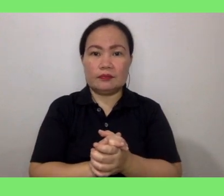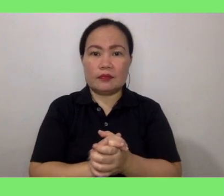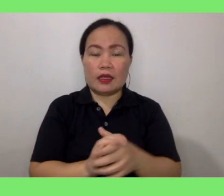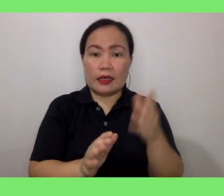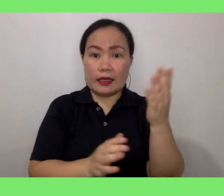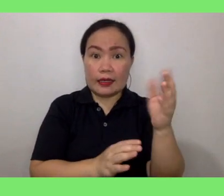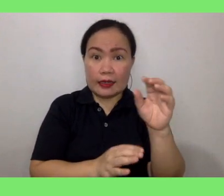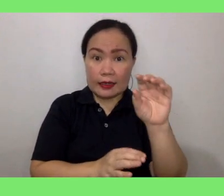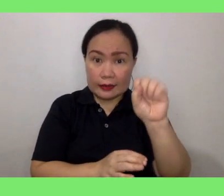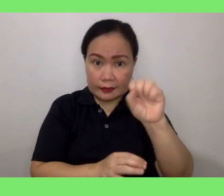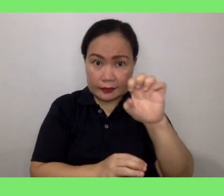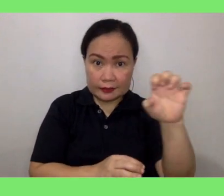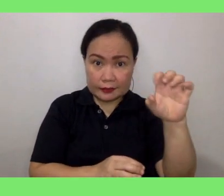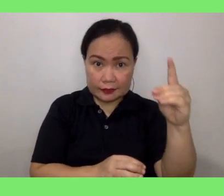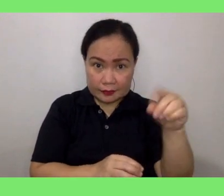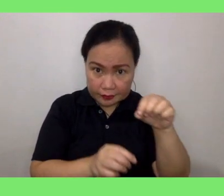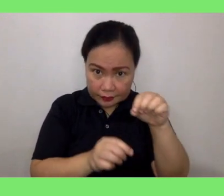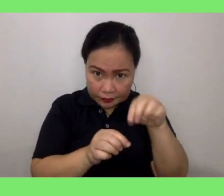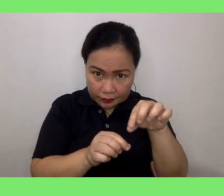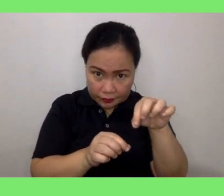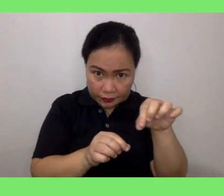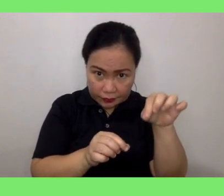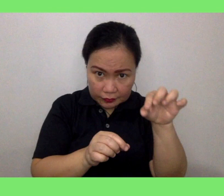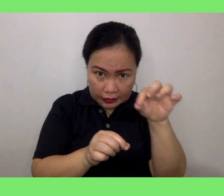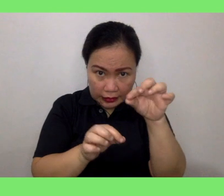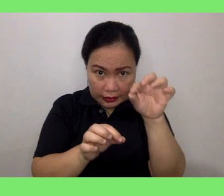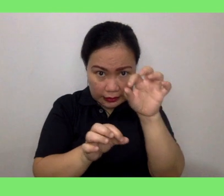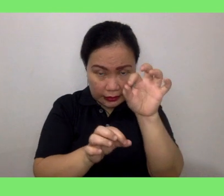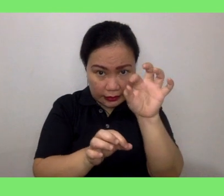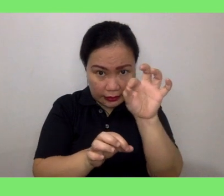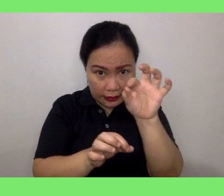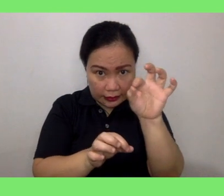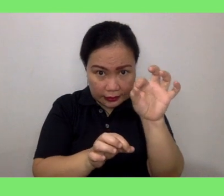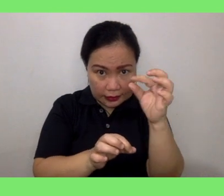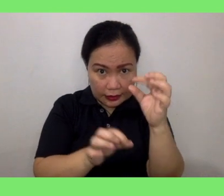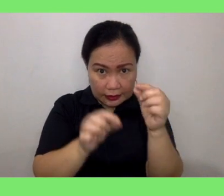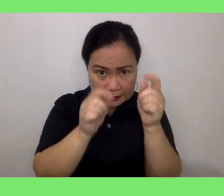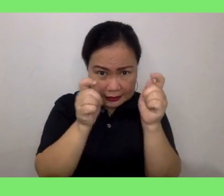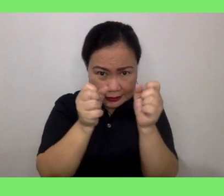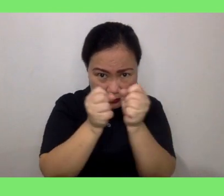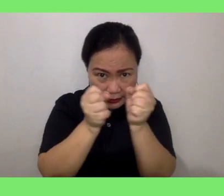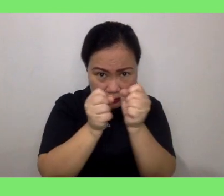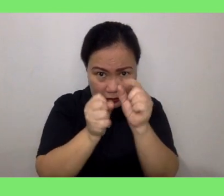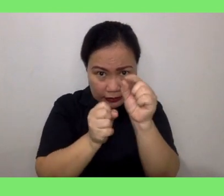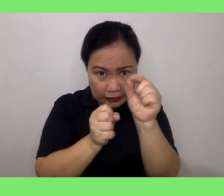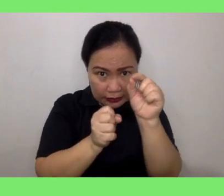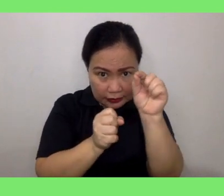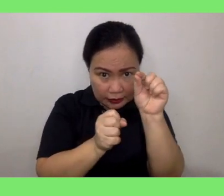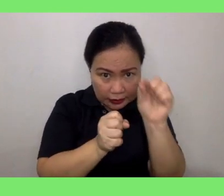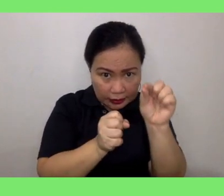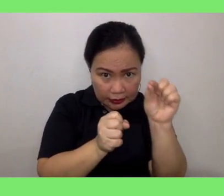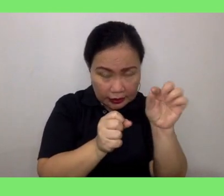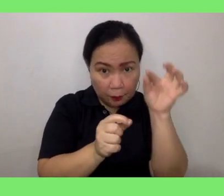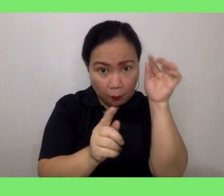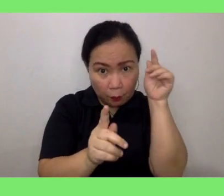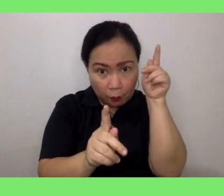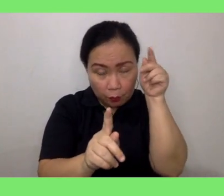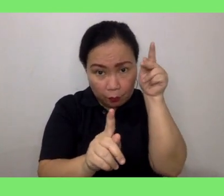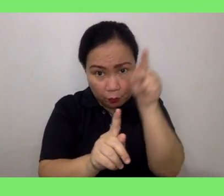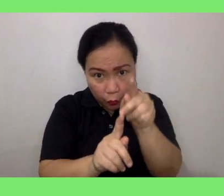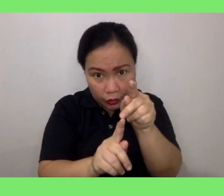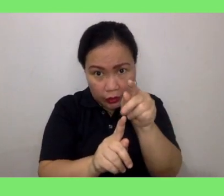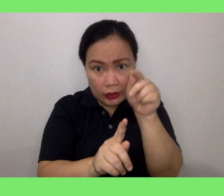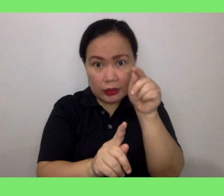seed. Okay, so ito po yung tinutukoy dyan. So this is a representation of a point.